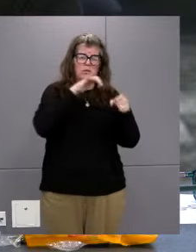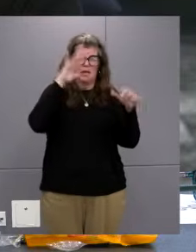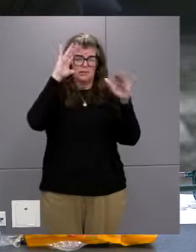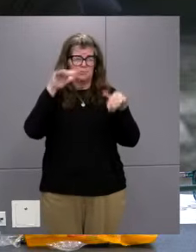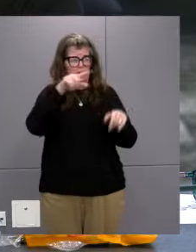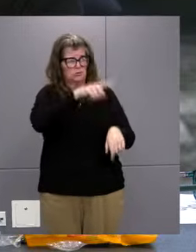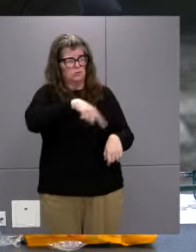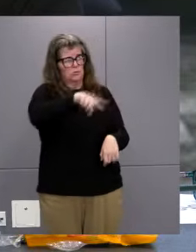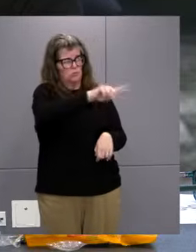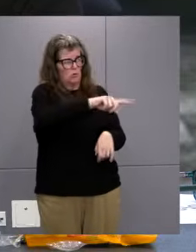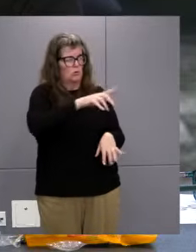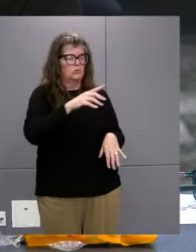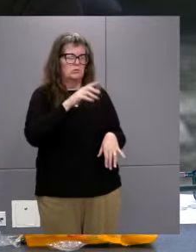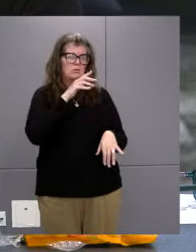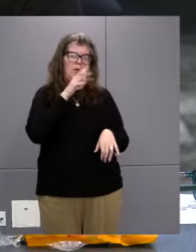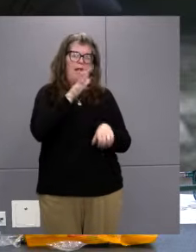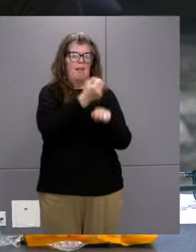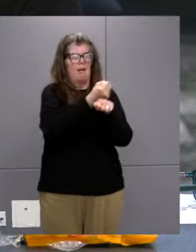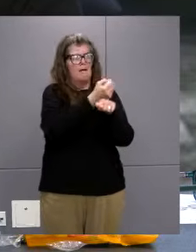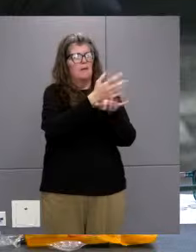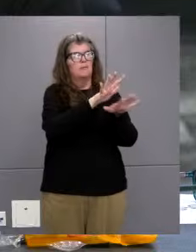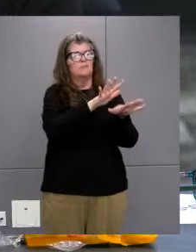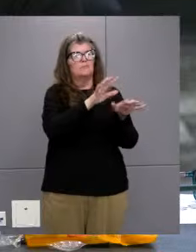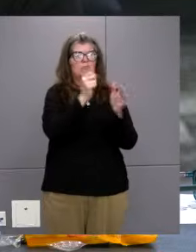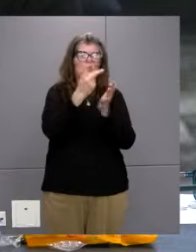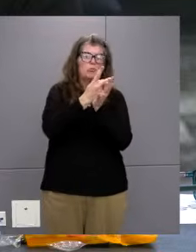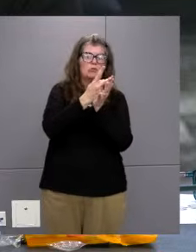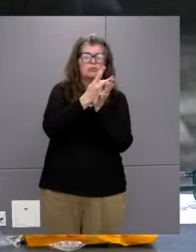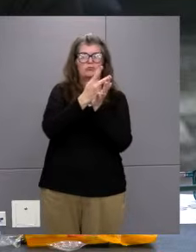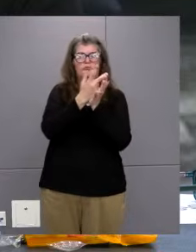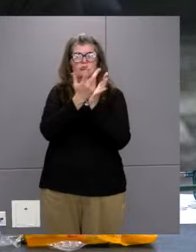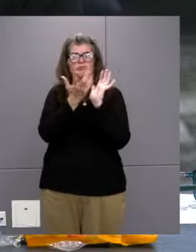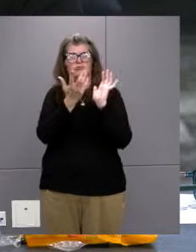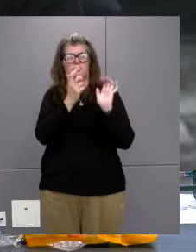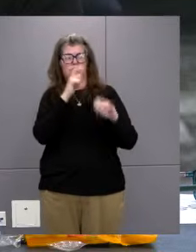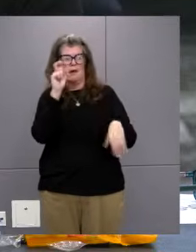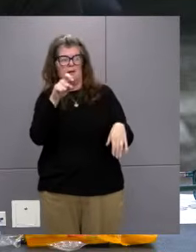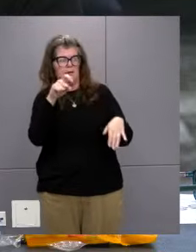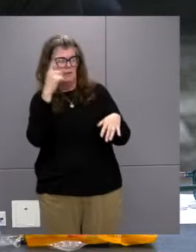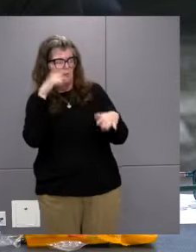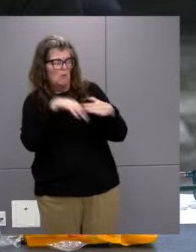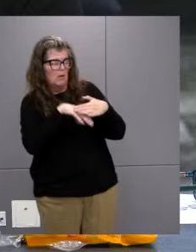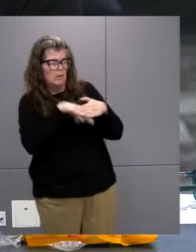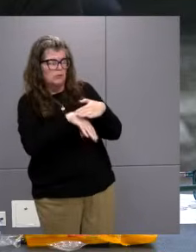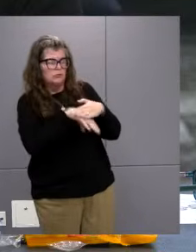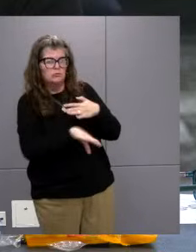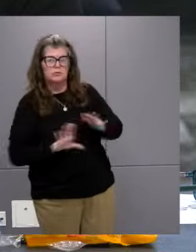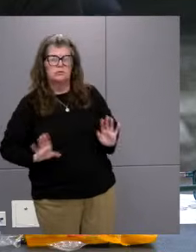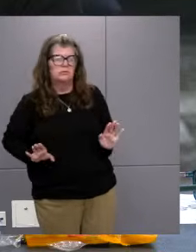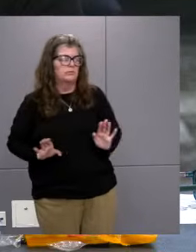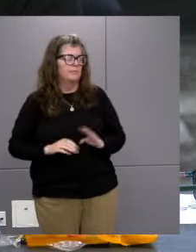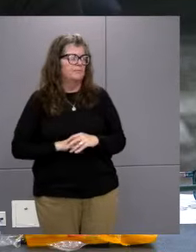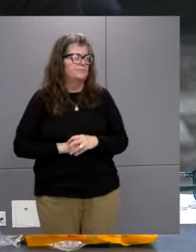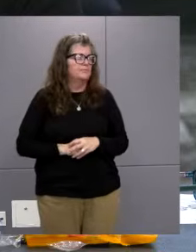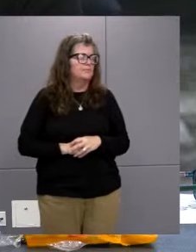those offices would be unlocked or that permission would somehow not be needed to enter.